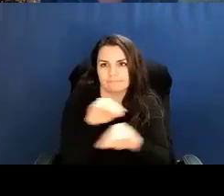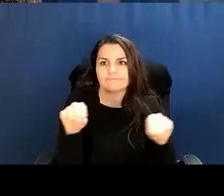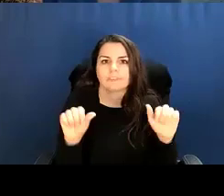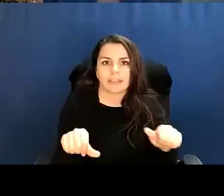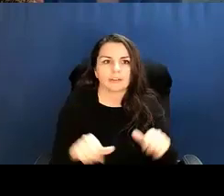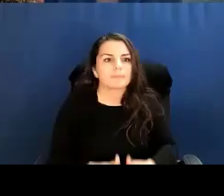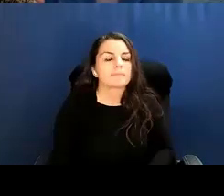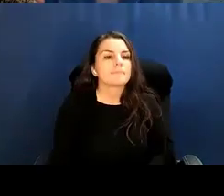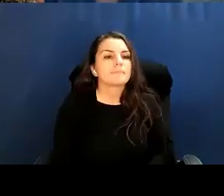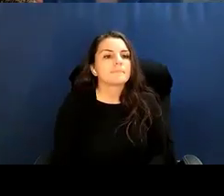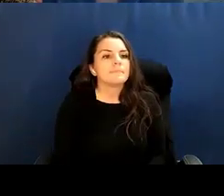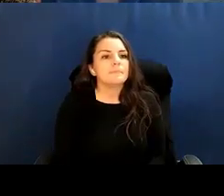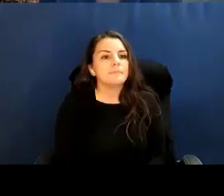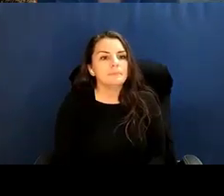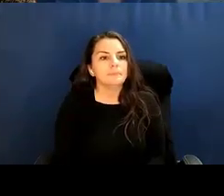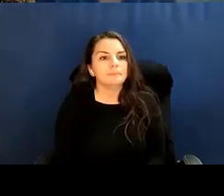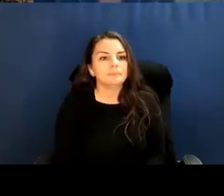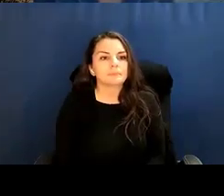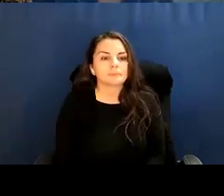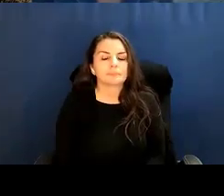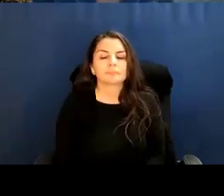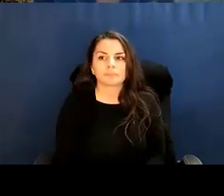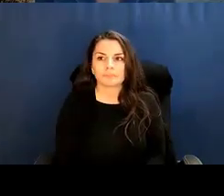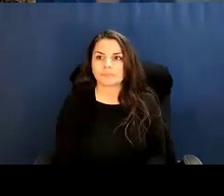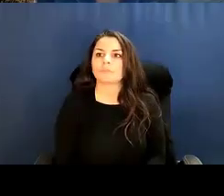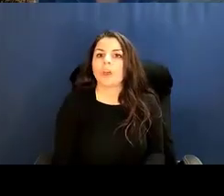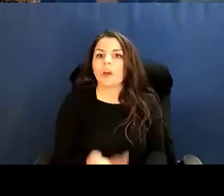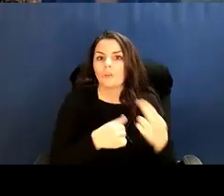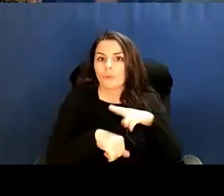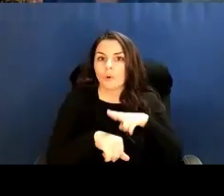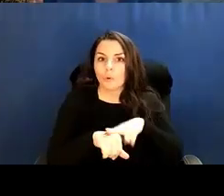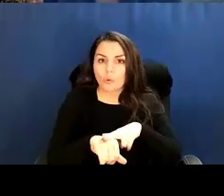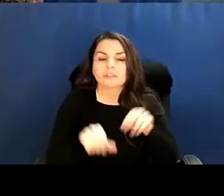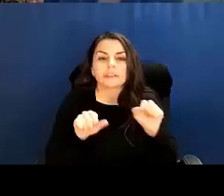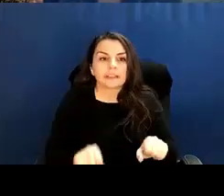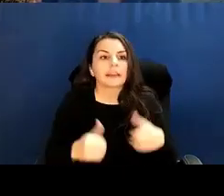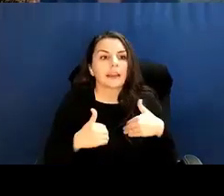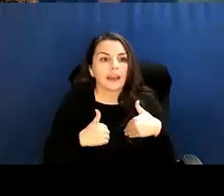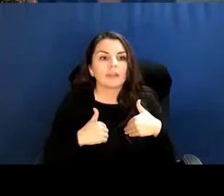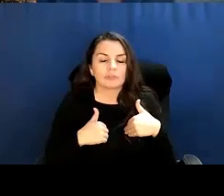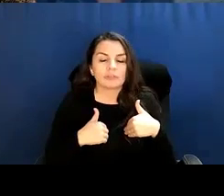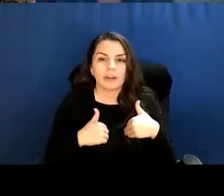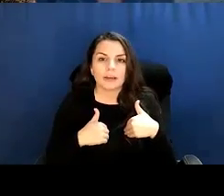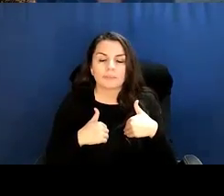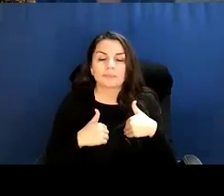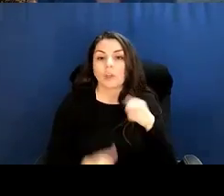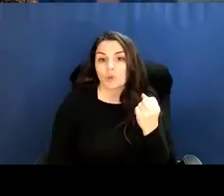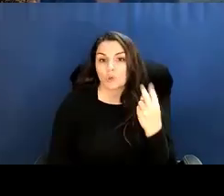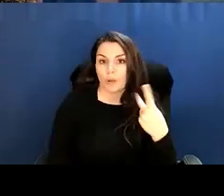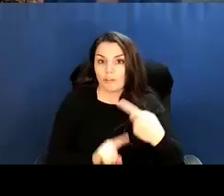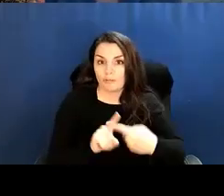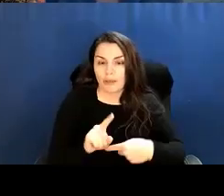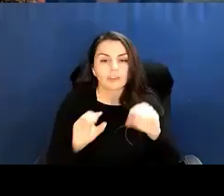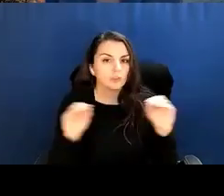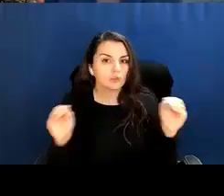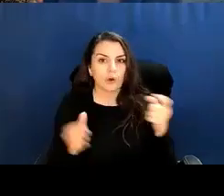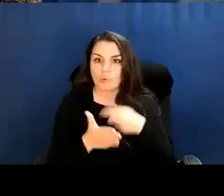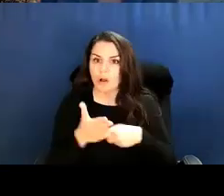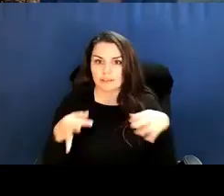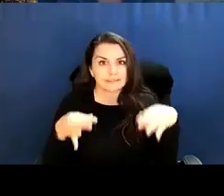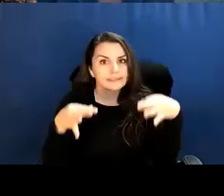that IC. If you're going to have unpaid leave for a trainee leave of absence, that's a prior